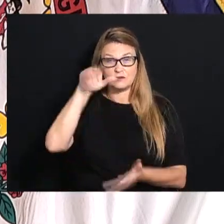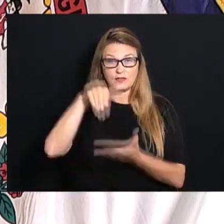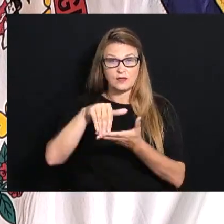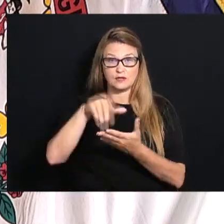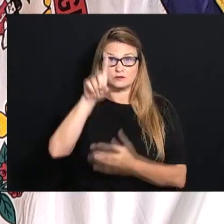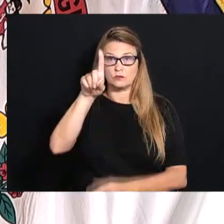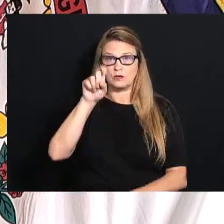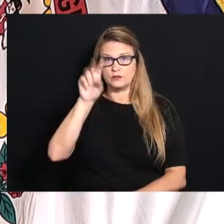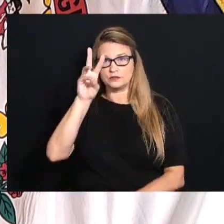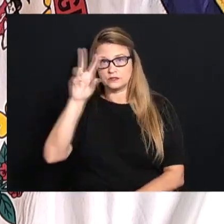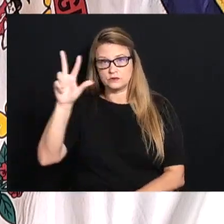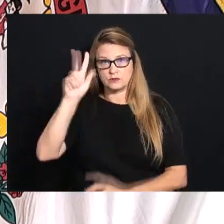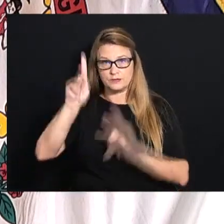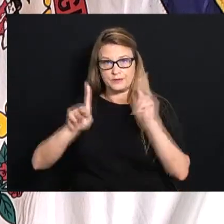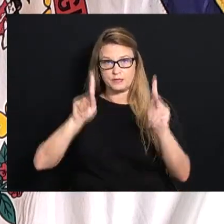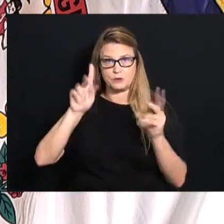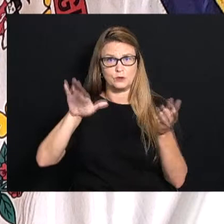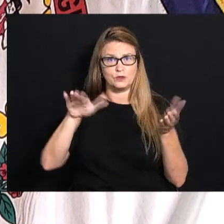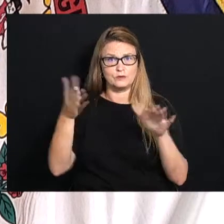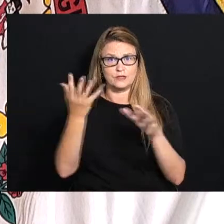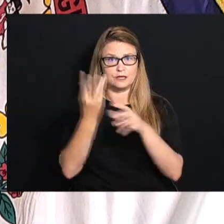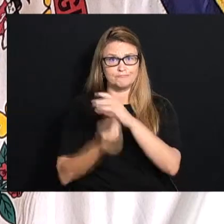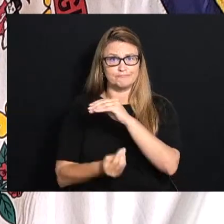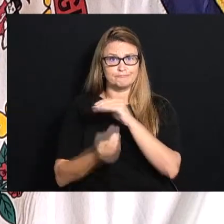7,163 people we've lost in West Virginia.